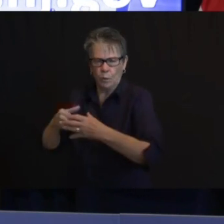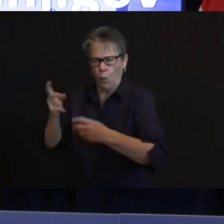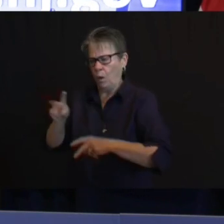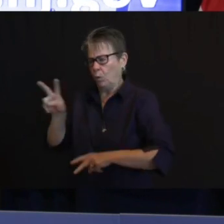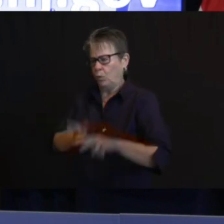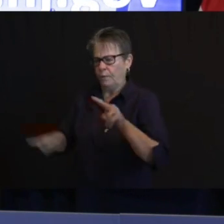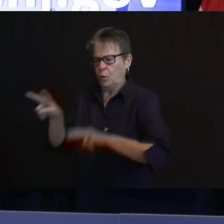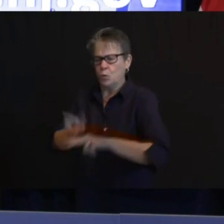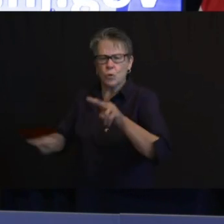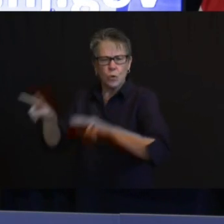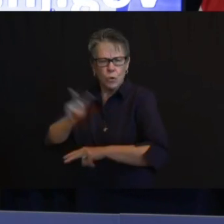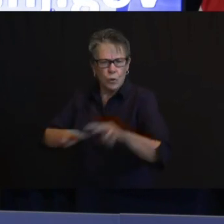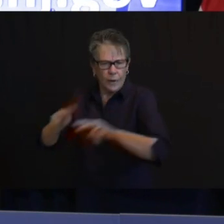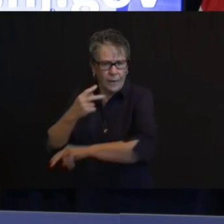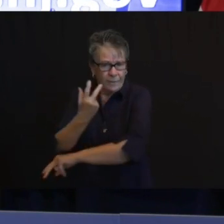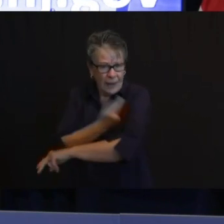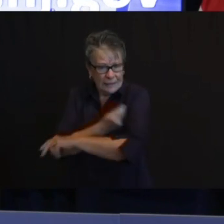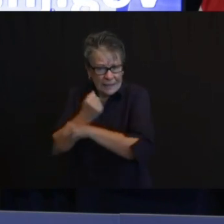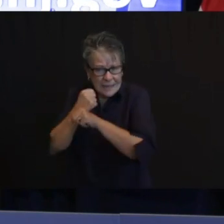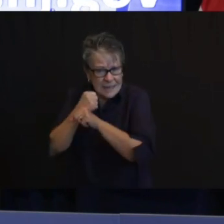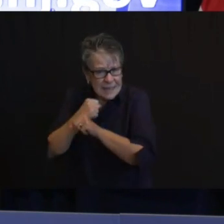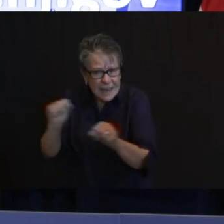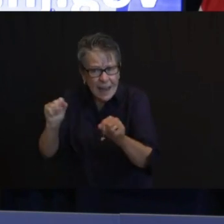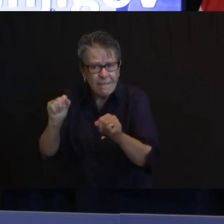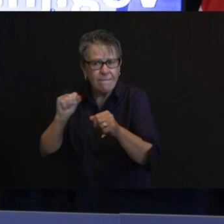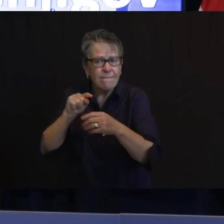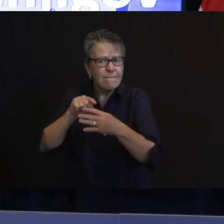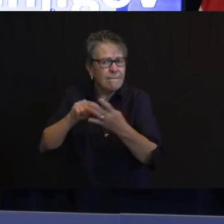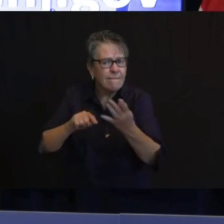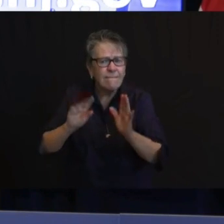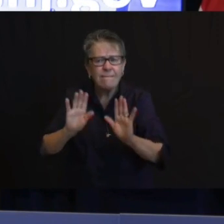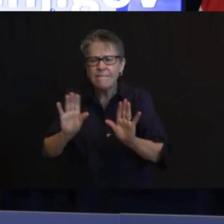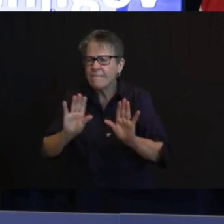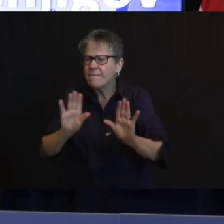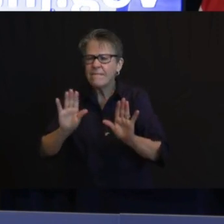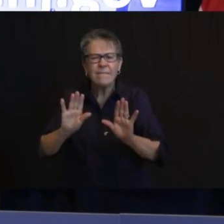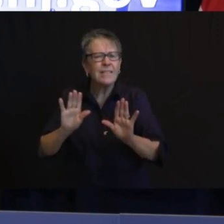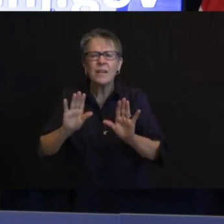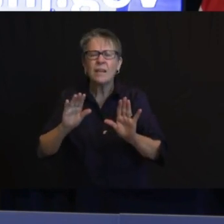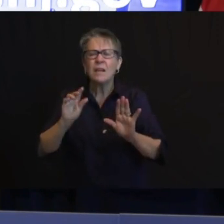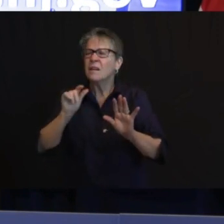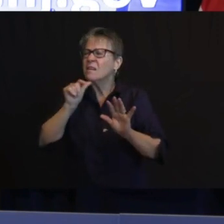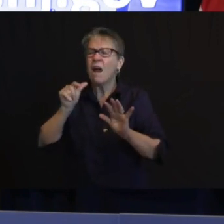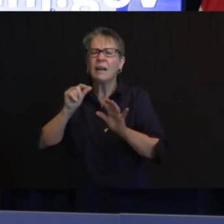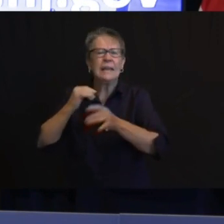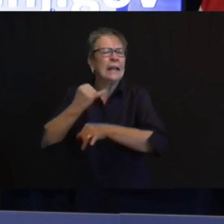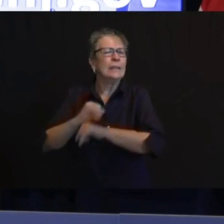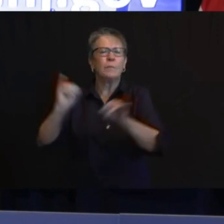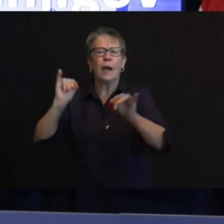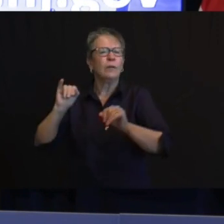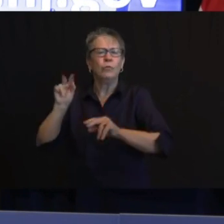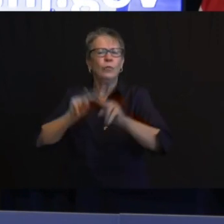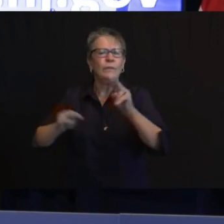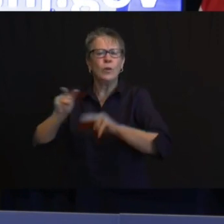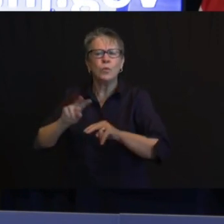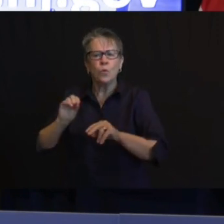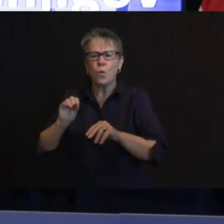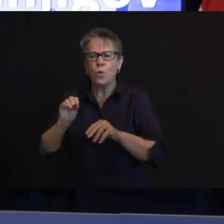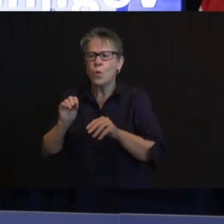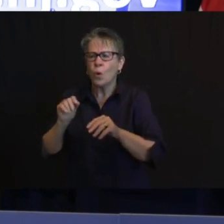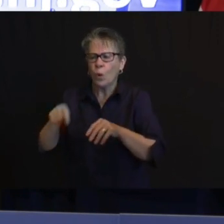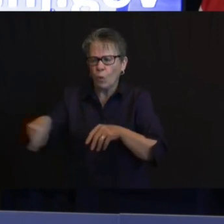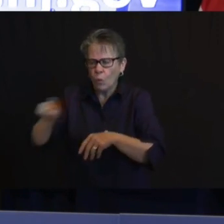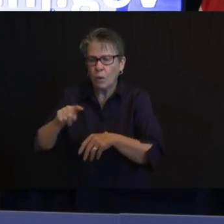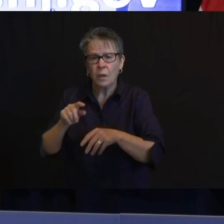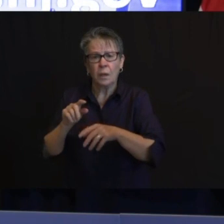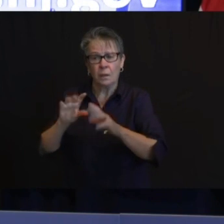what I would call an independent review. It's looking at two very scientifically based